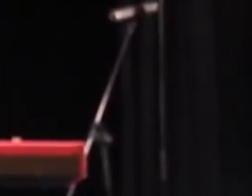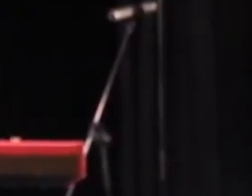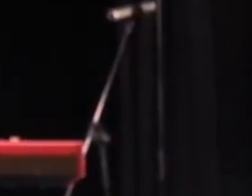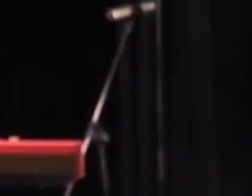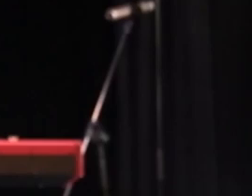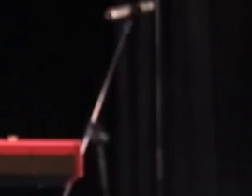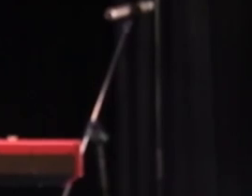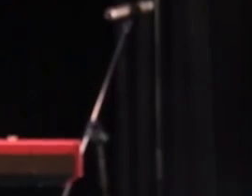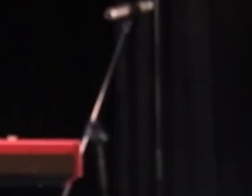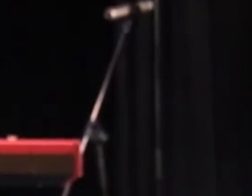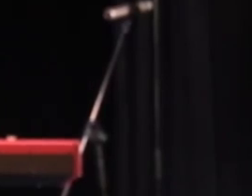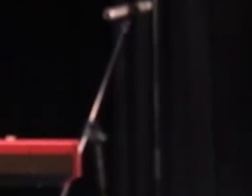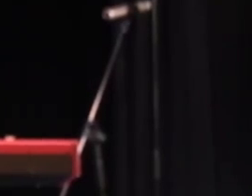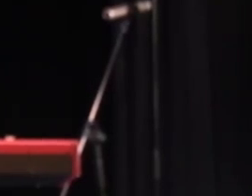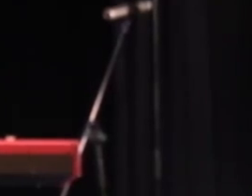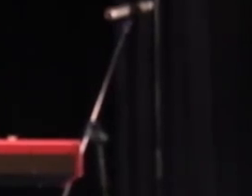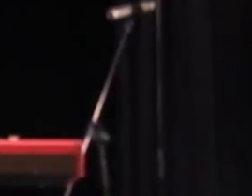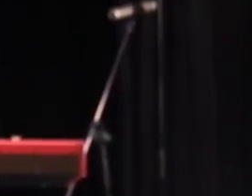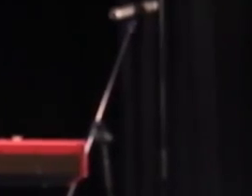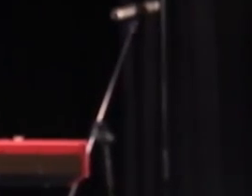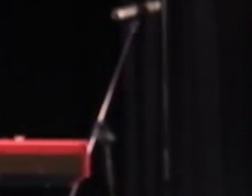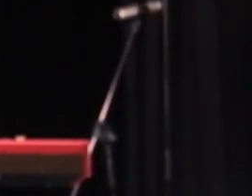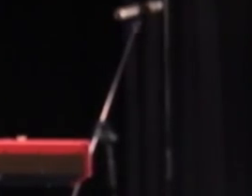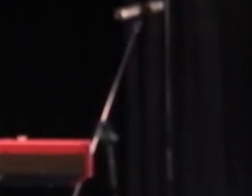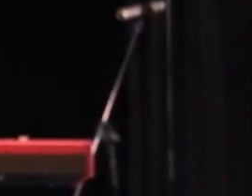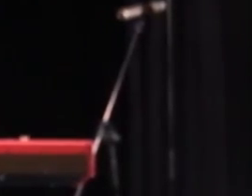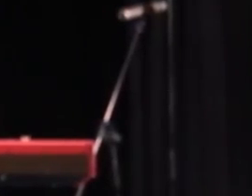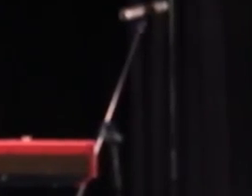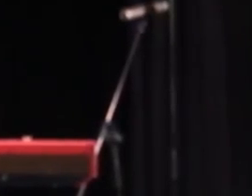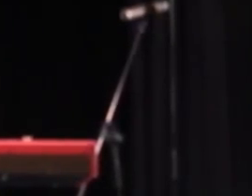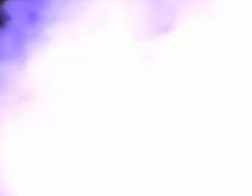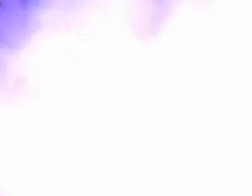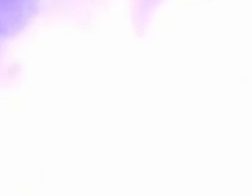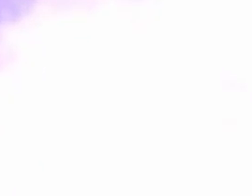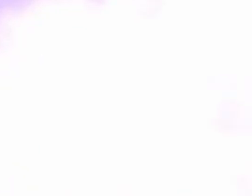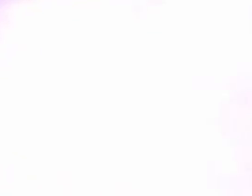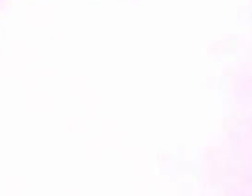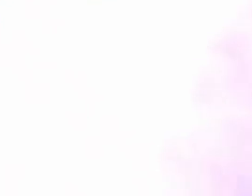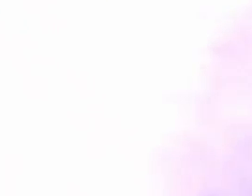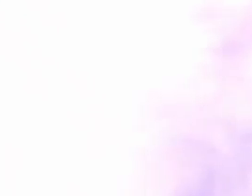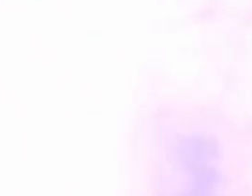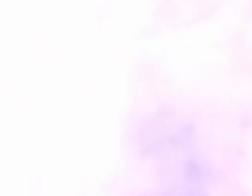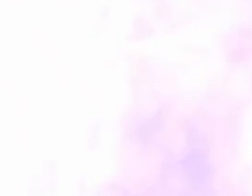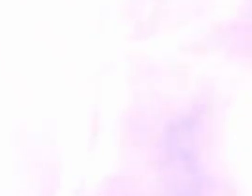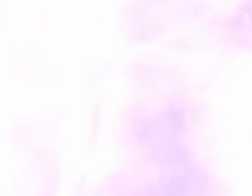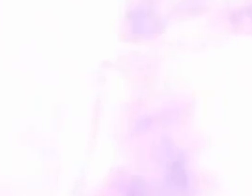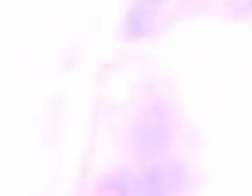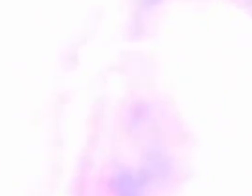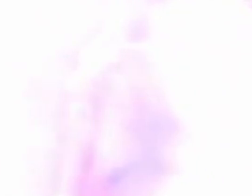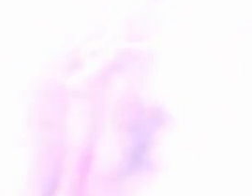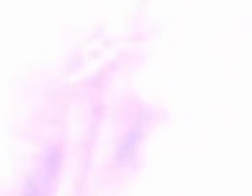saves. Rescue the perishing, care for the dying. Jesus is